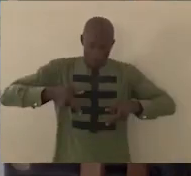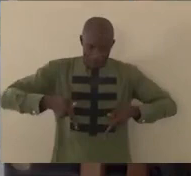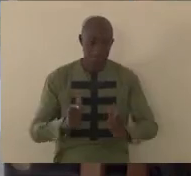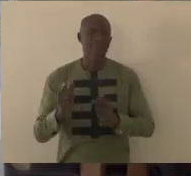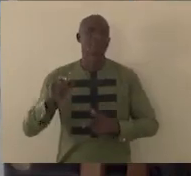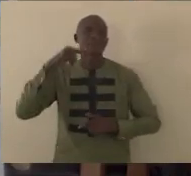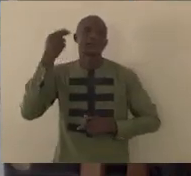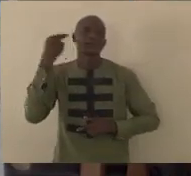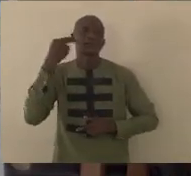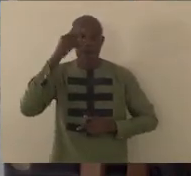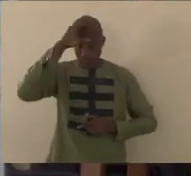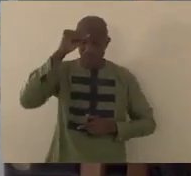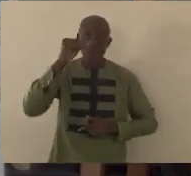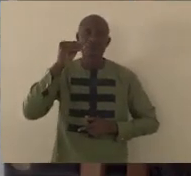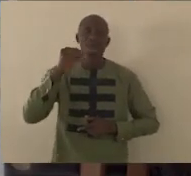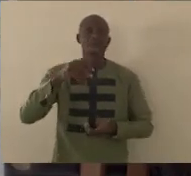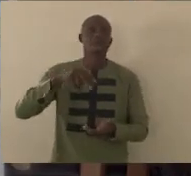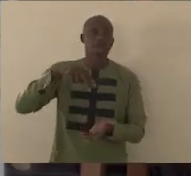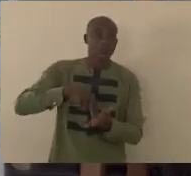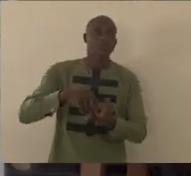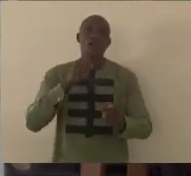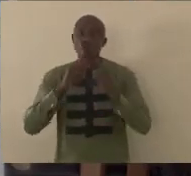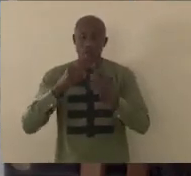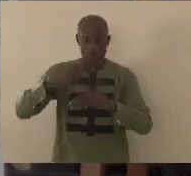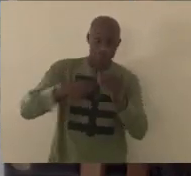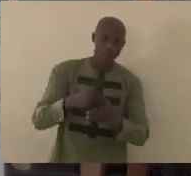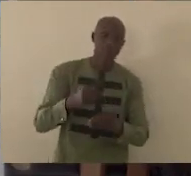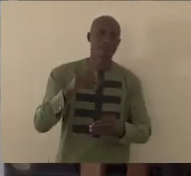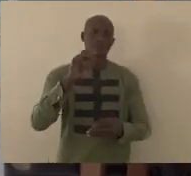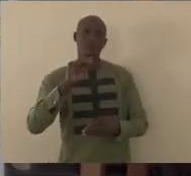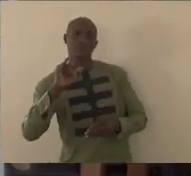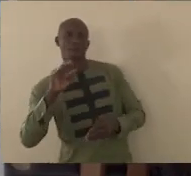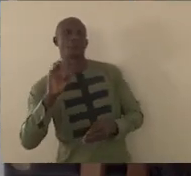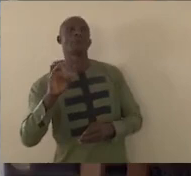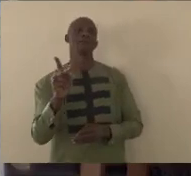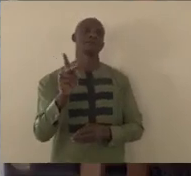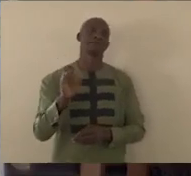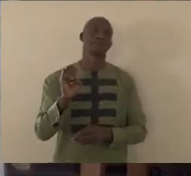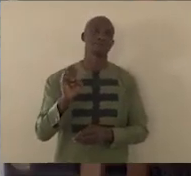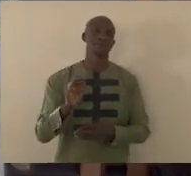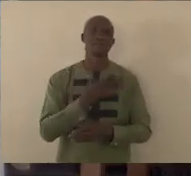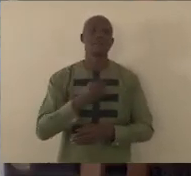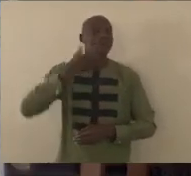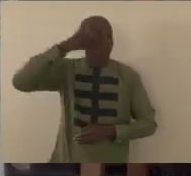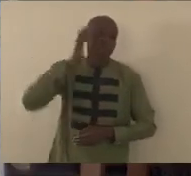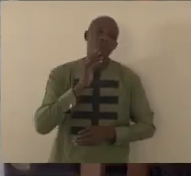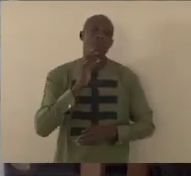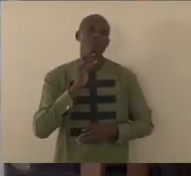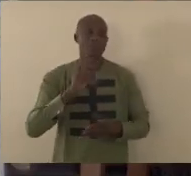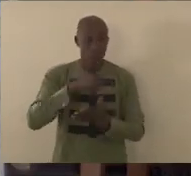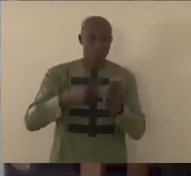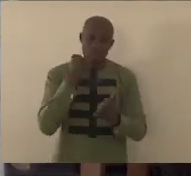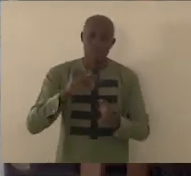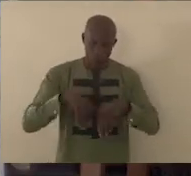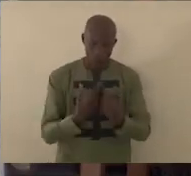man get up and speak glowingly about Mike Opara or Ujuku or whatever. And let a Yoruba man get up and speak.